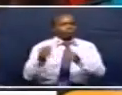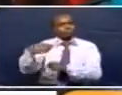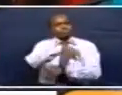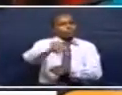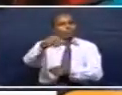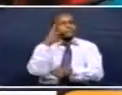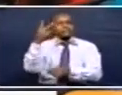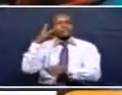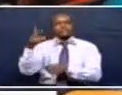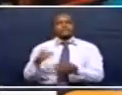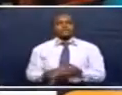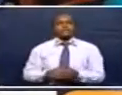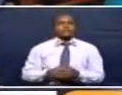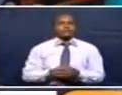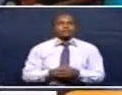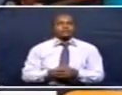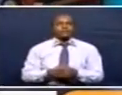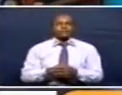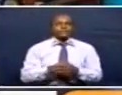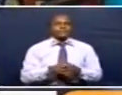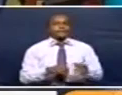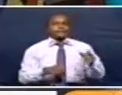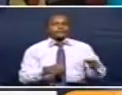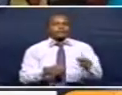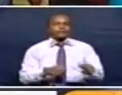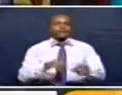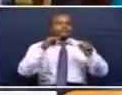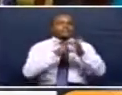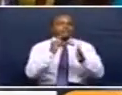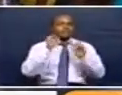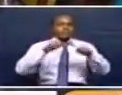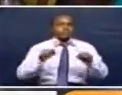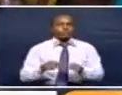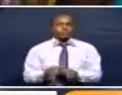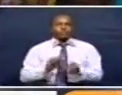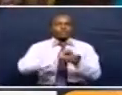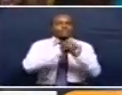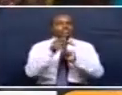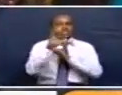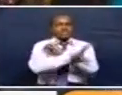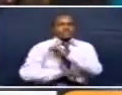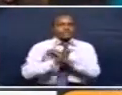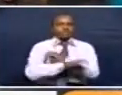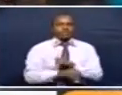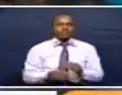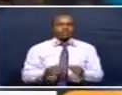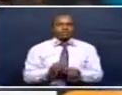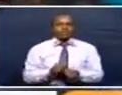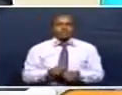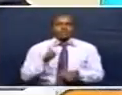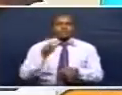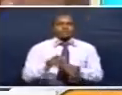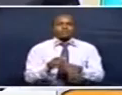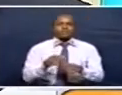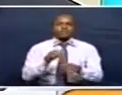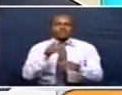what you can actually... I'm telling you, Jeff. I mean, it is possible. We can turn around this country. No doubt. We don't have to have sewers. We